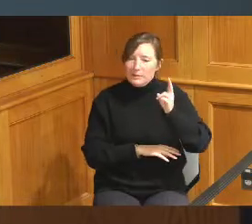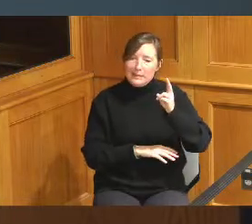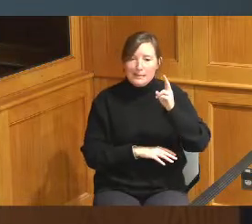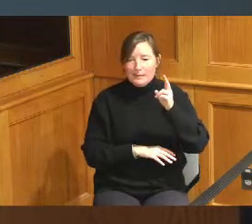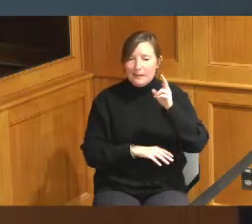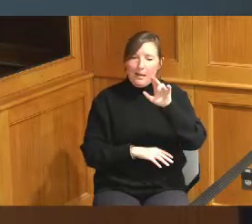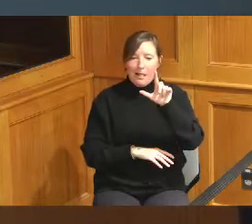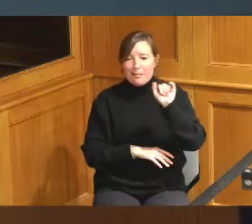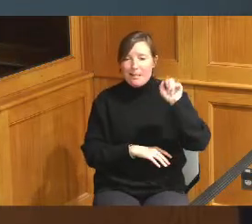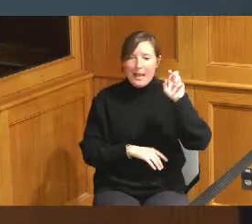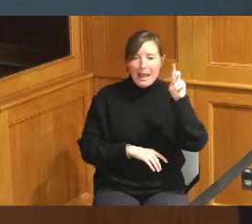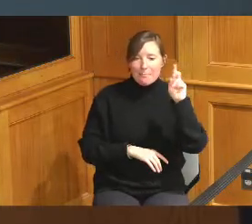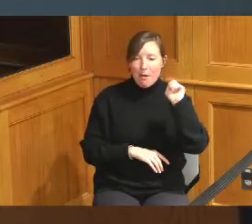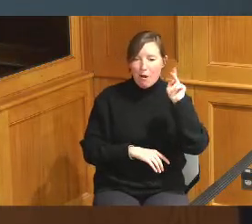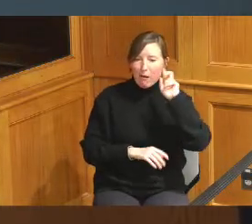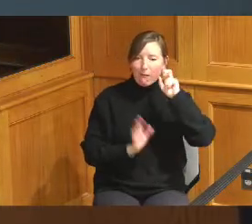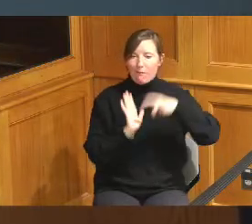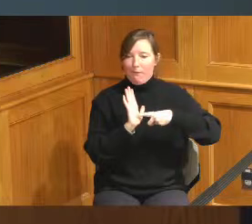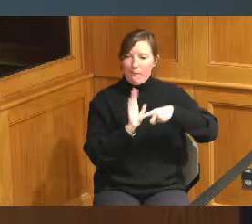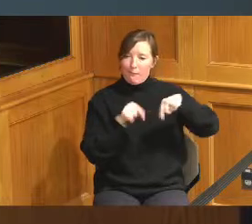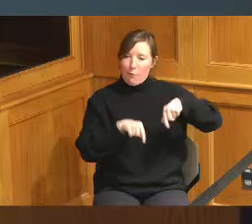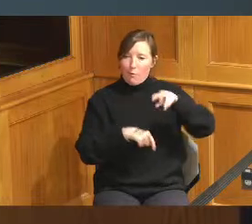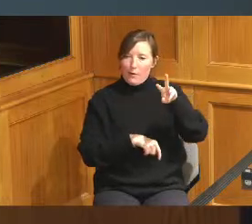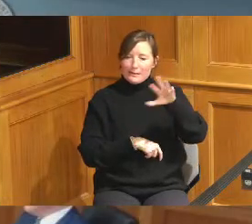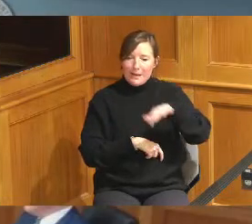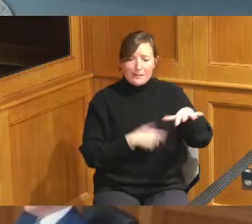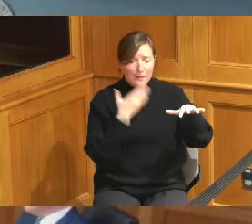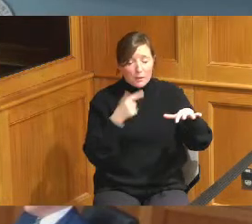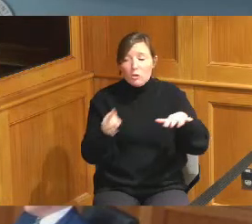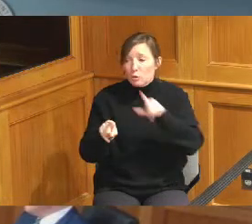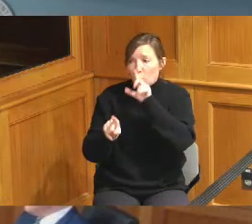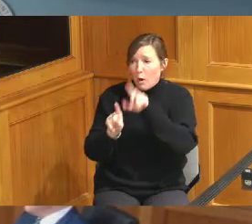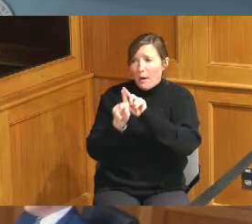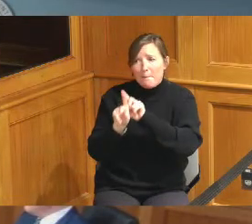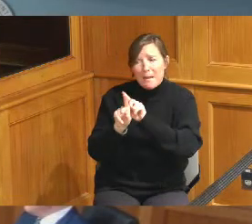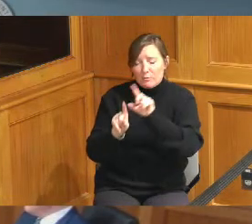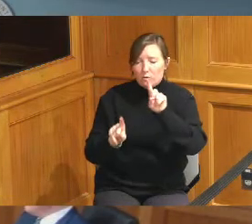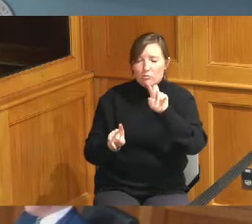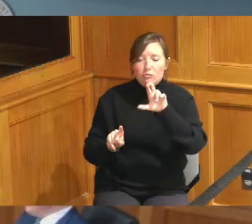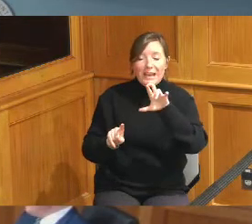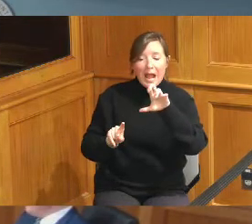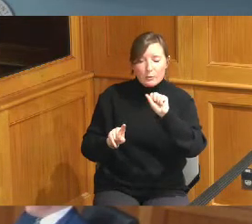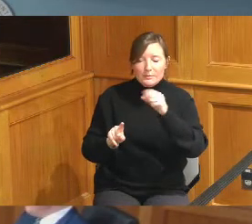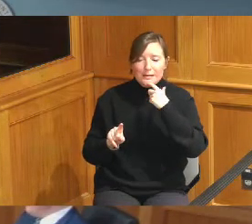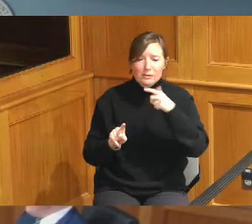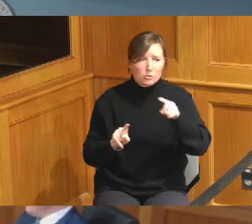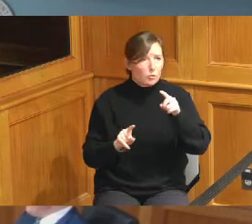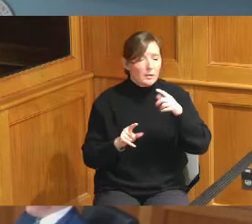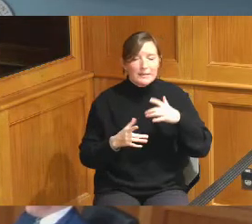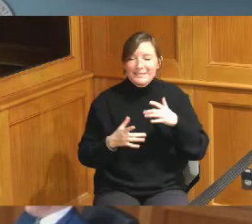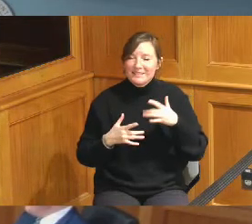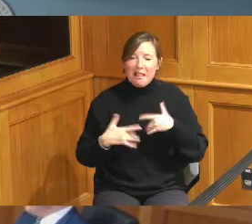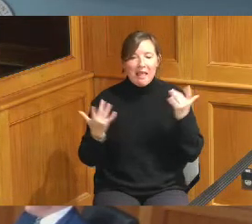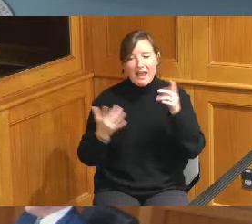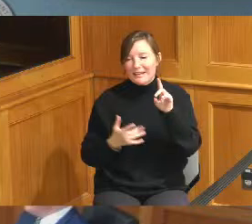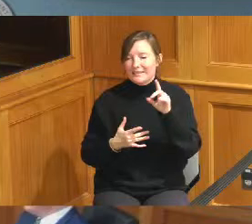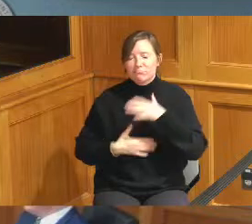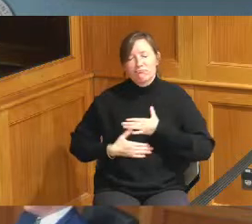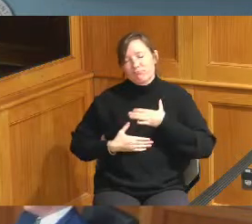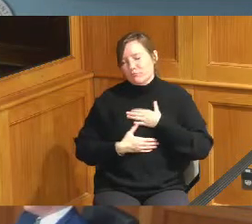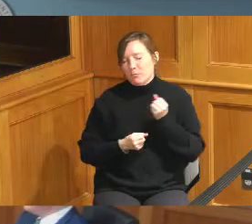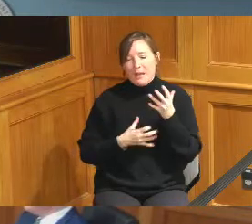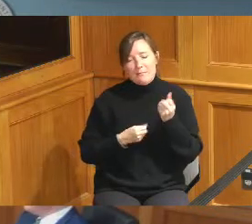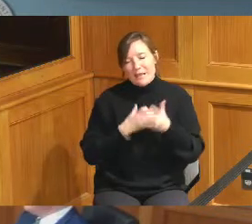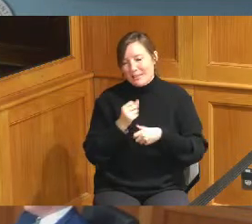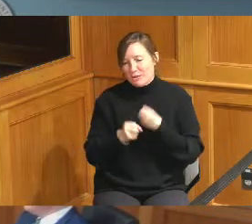so happy. Thank you for bringing them forward. You're a mentor, and you've been such a delight for many, many years for all three